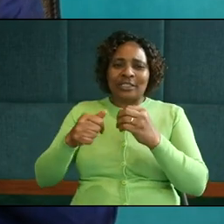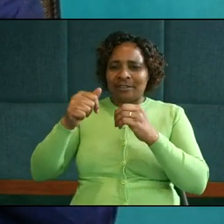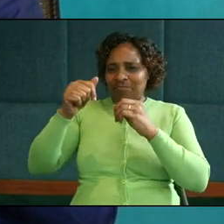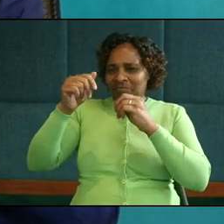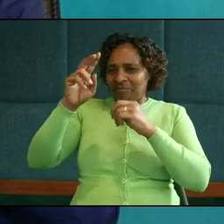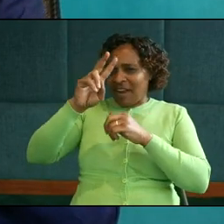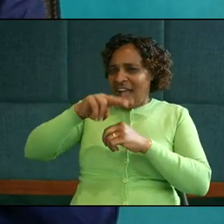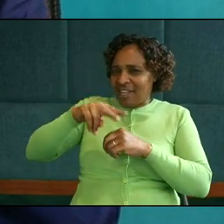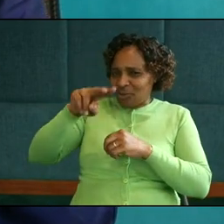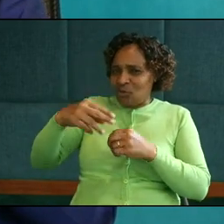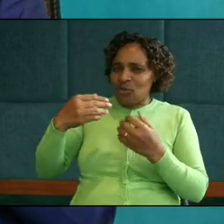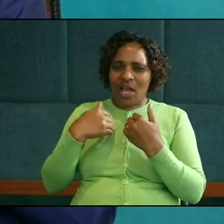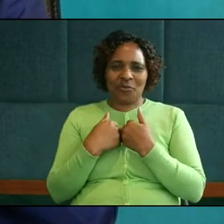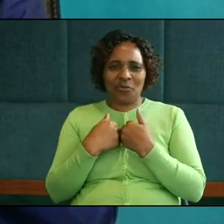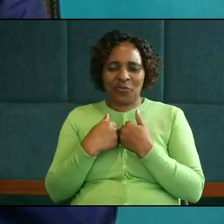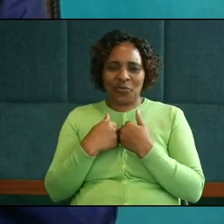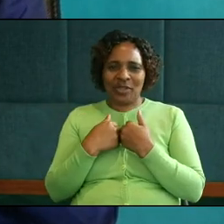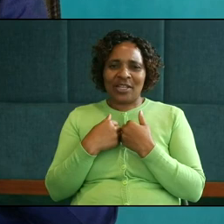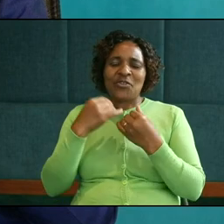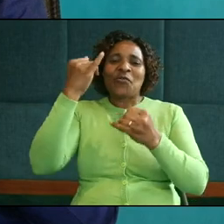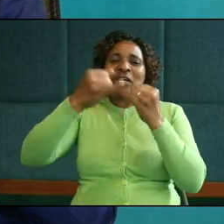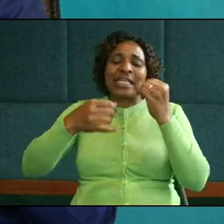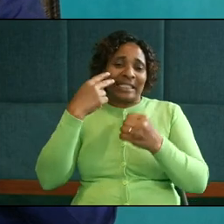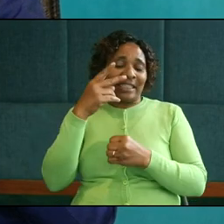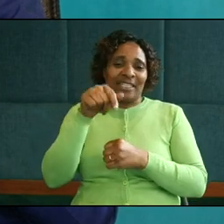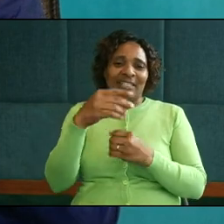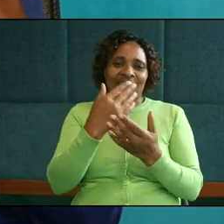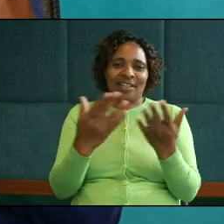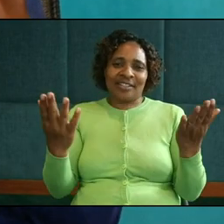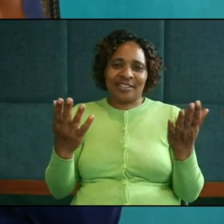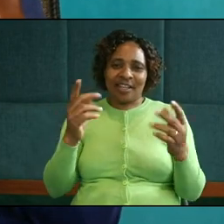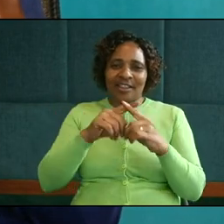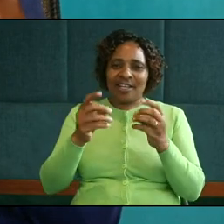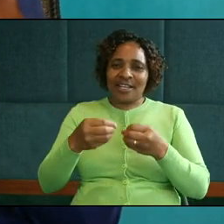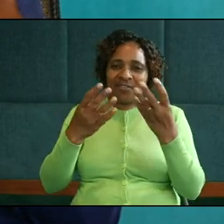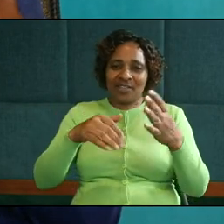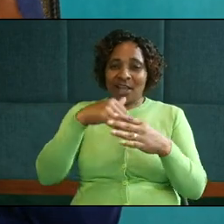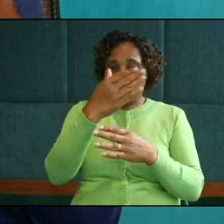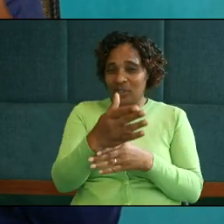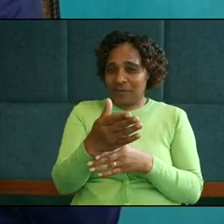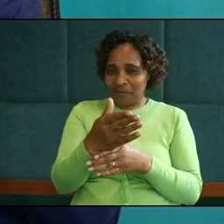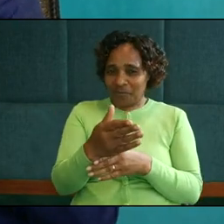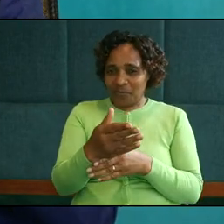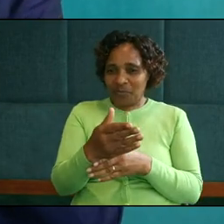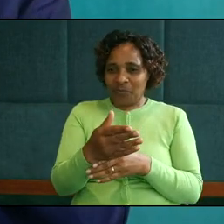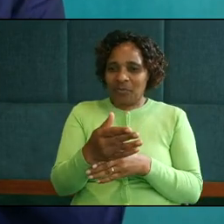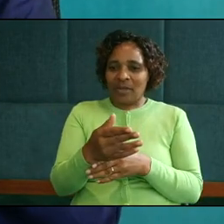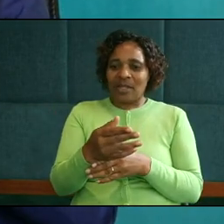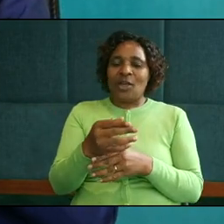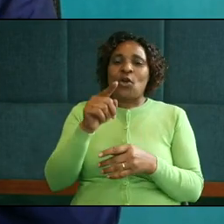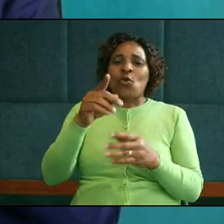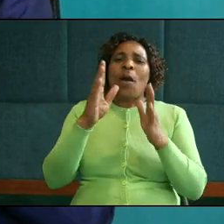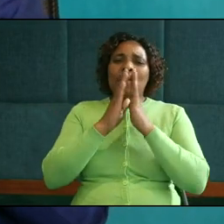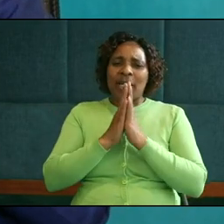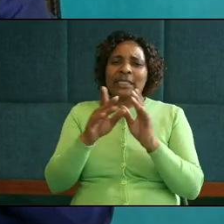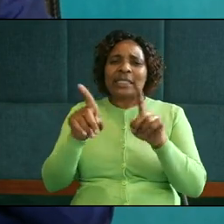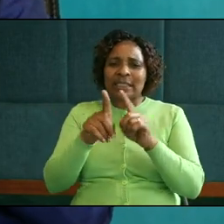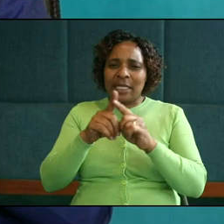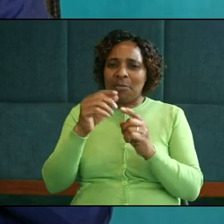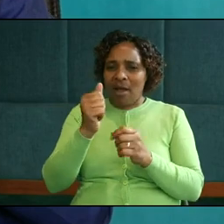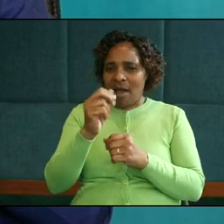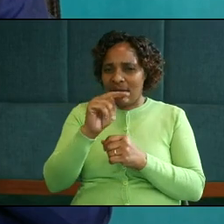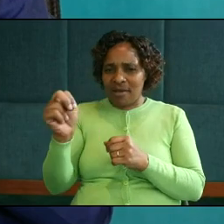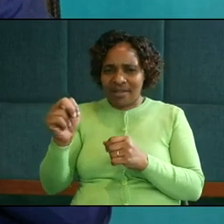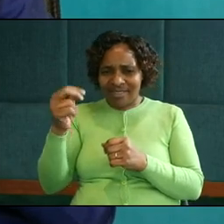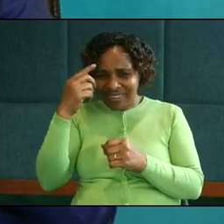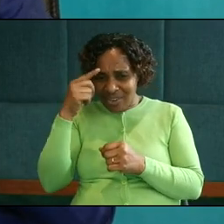have to finally receive that thing and then give it out? You know, you've prayed like Hannah. People have thought you're